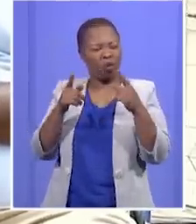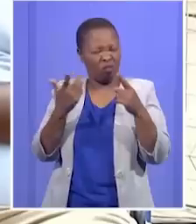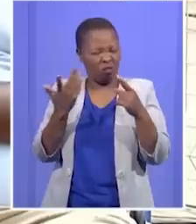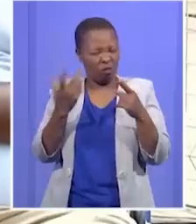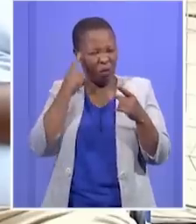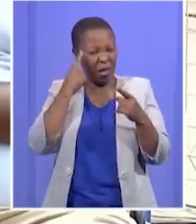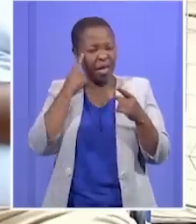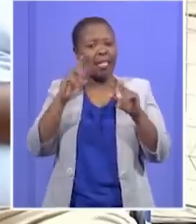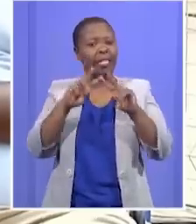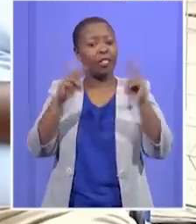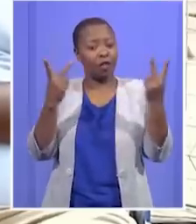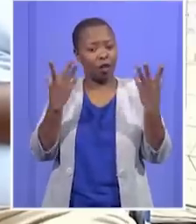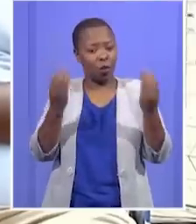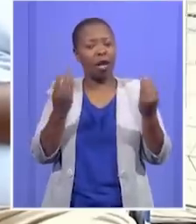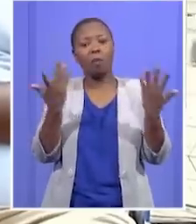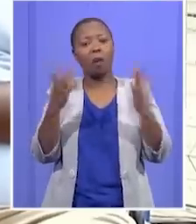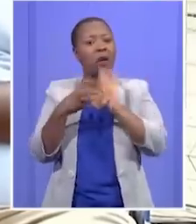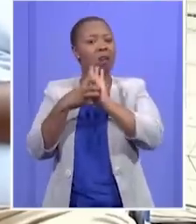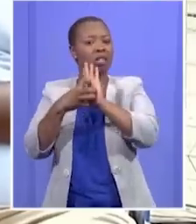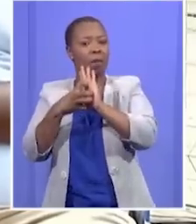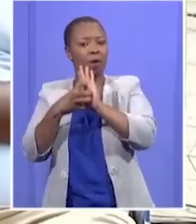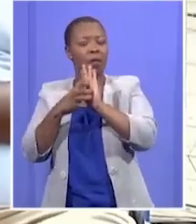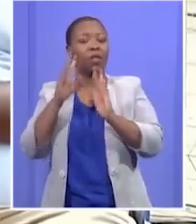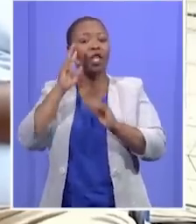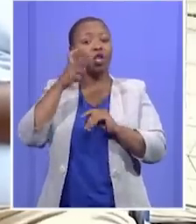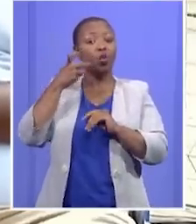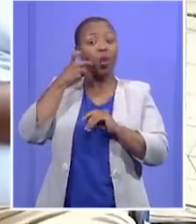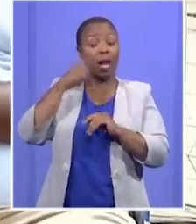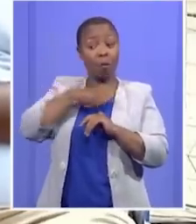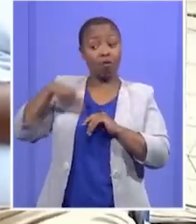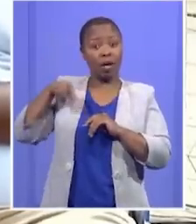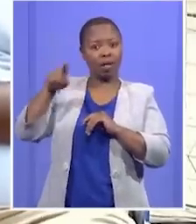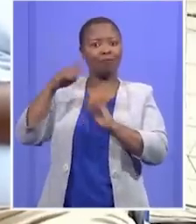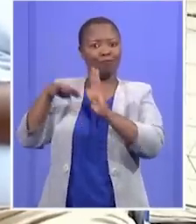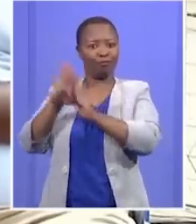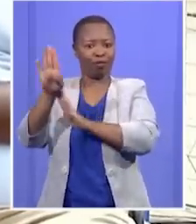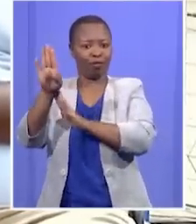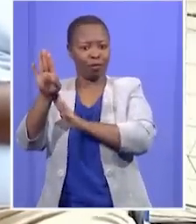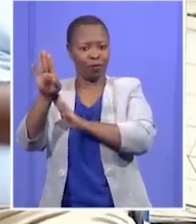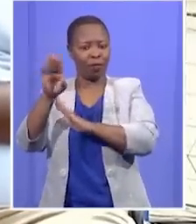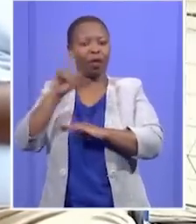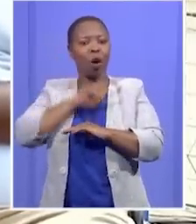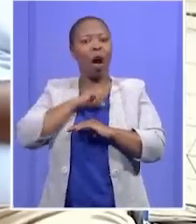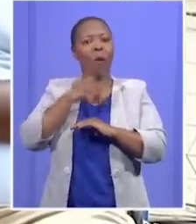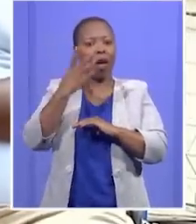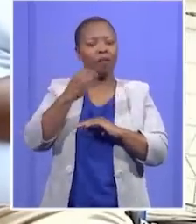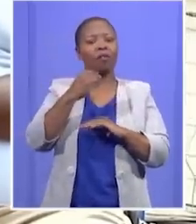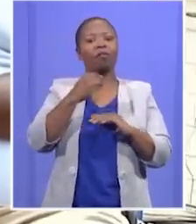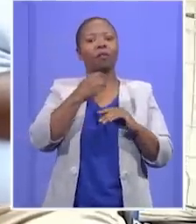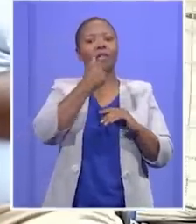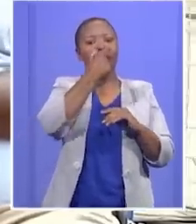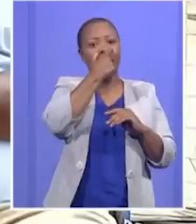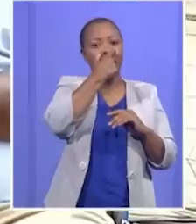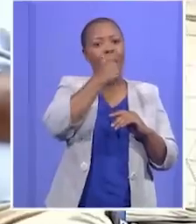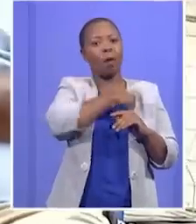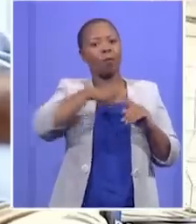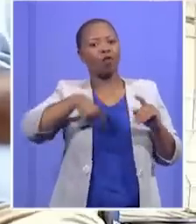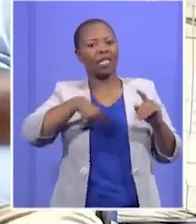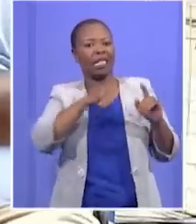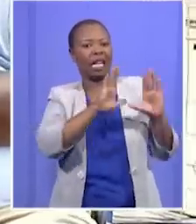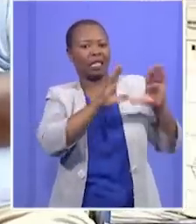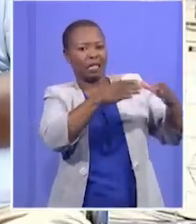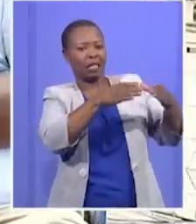let's say, a Zweli presidency emerge? Because I think we have an idea of a Ramaphosa presidency. It's